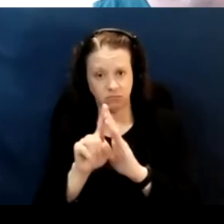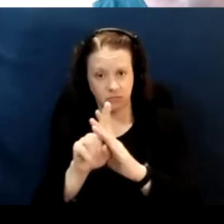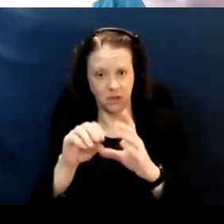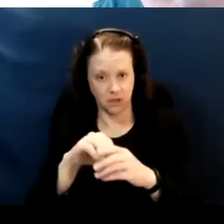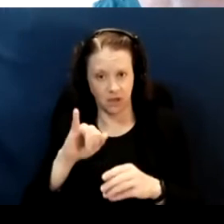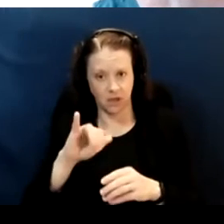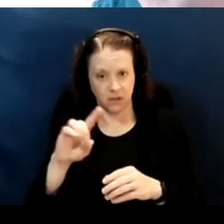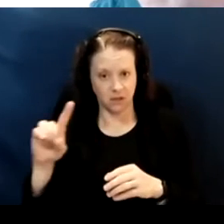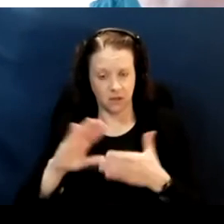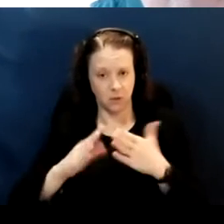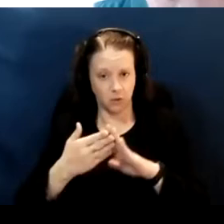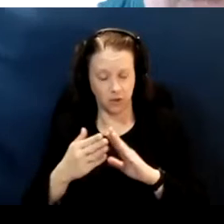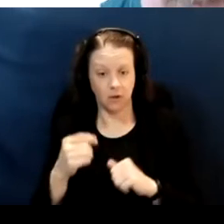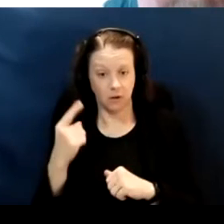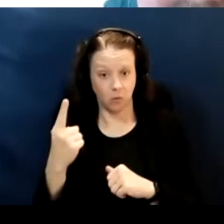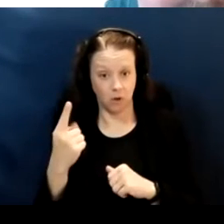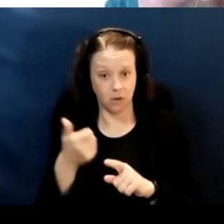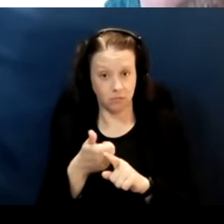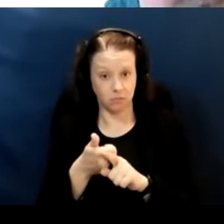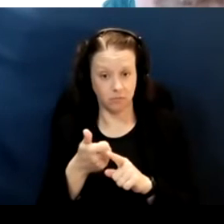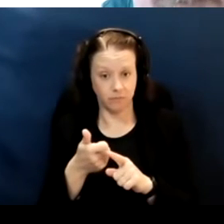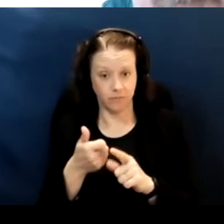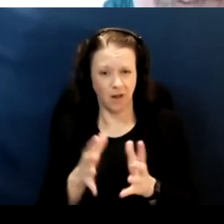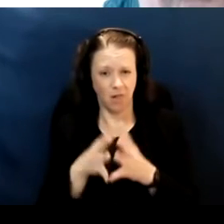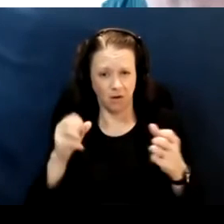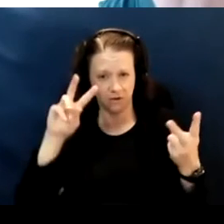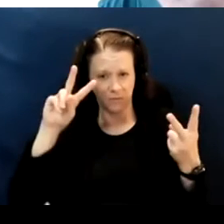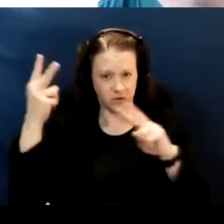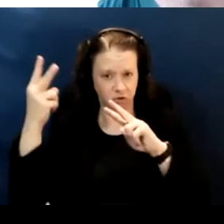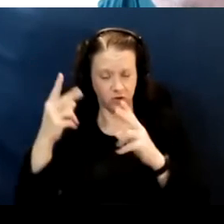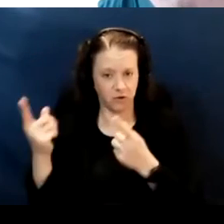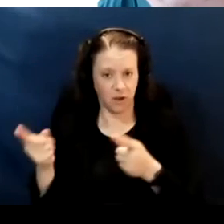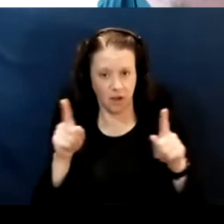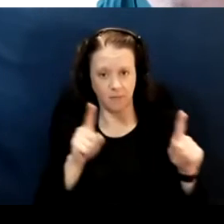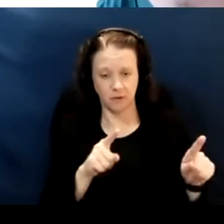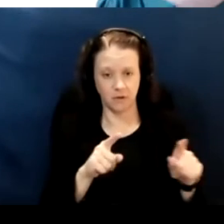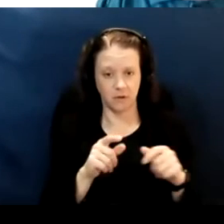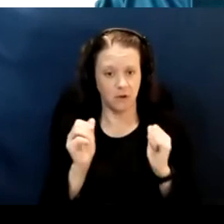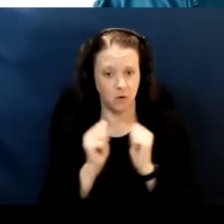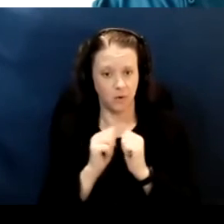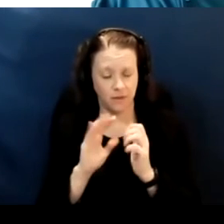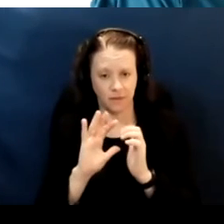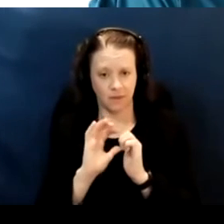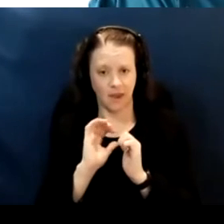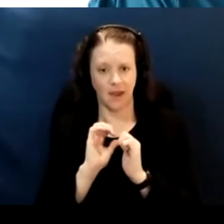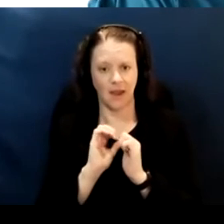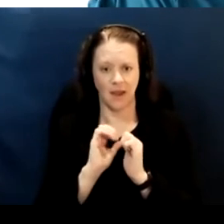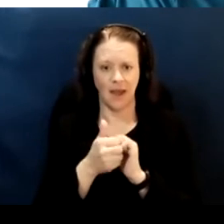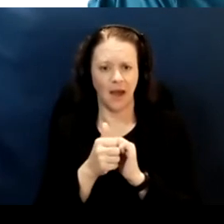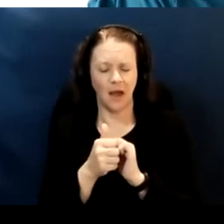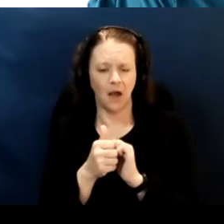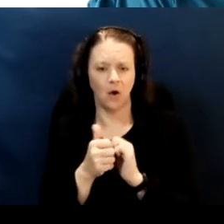them is a lot of misunderstandings go on with how